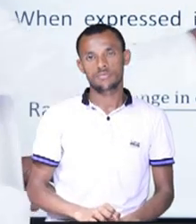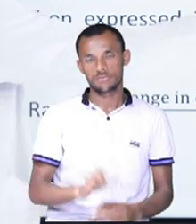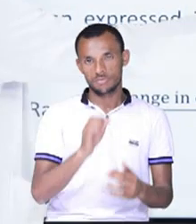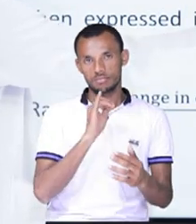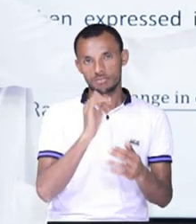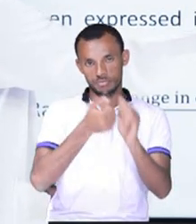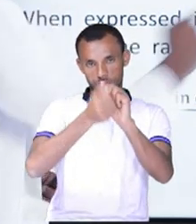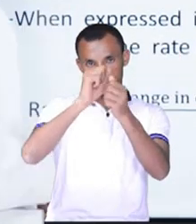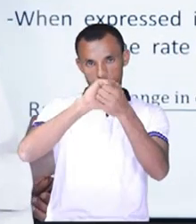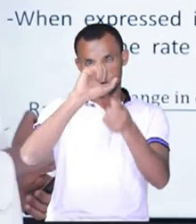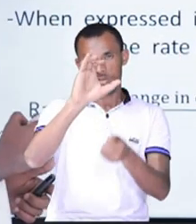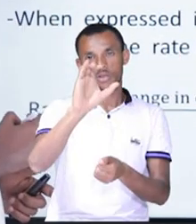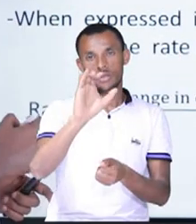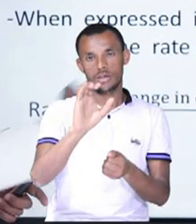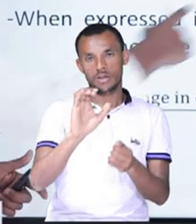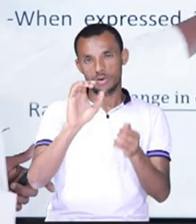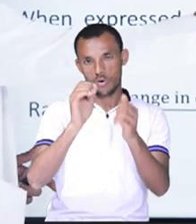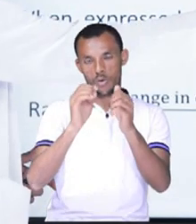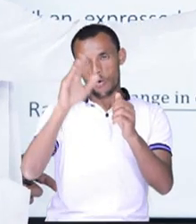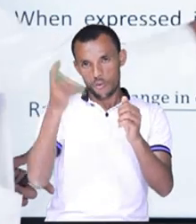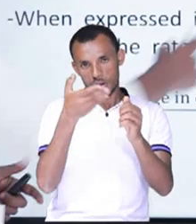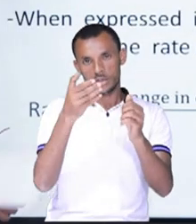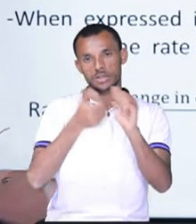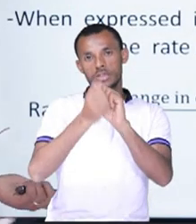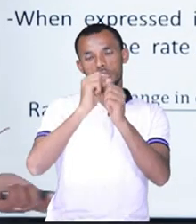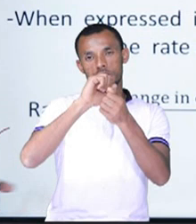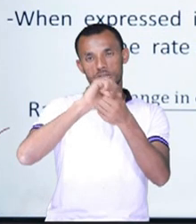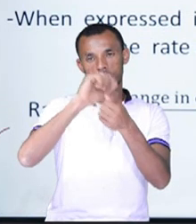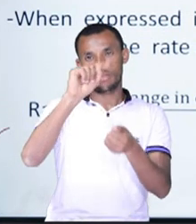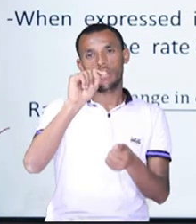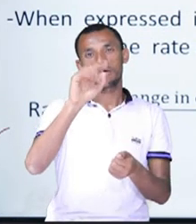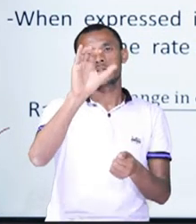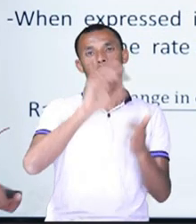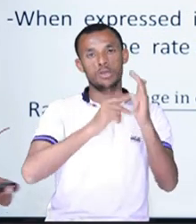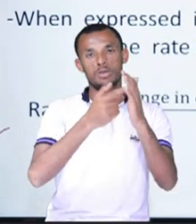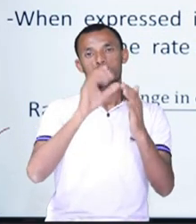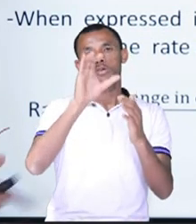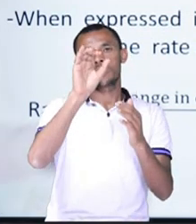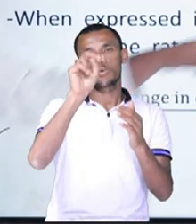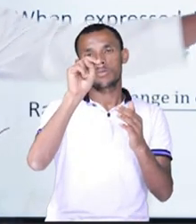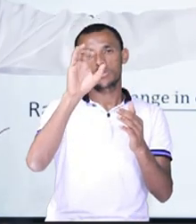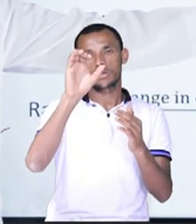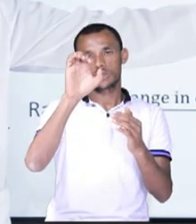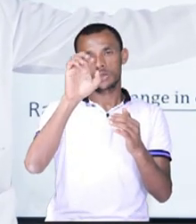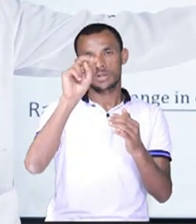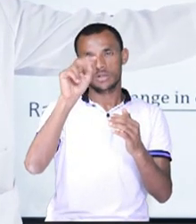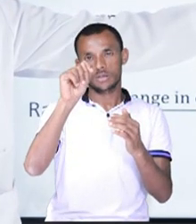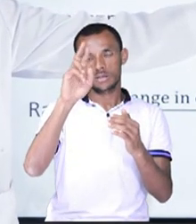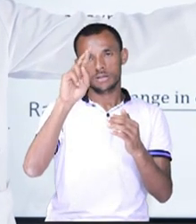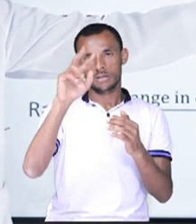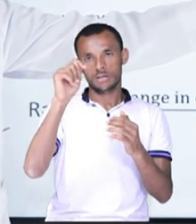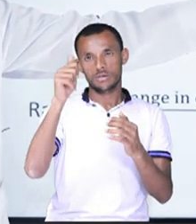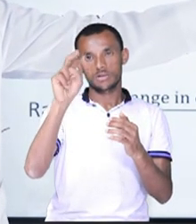is changing concentration over changing T. By the way, C means concentration. Concentration usually uses capital letter